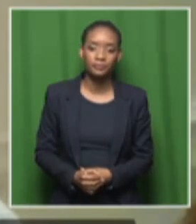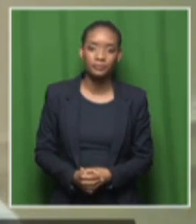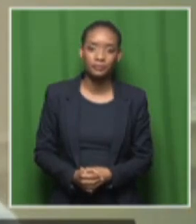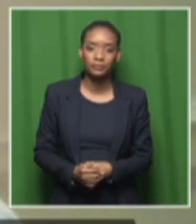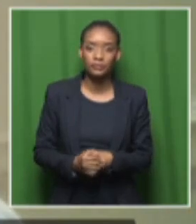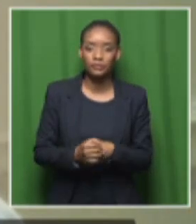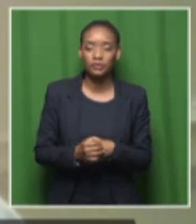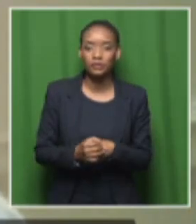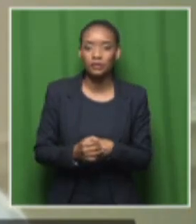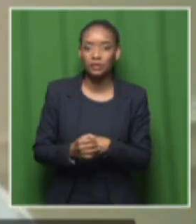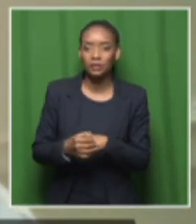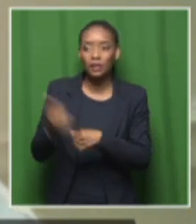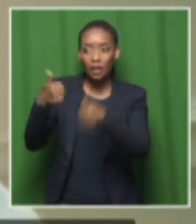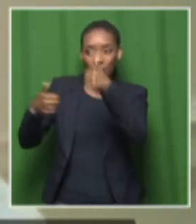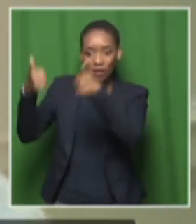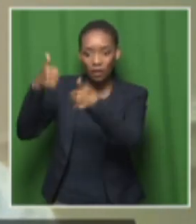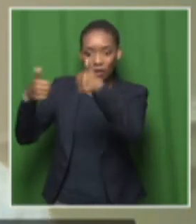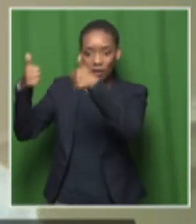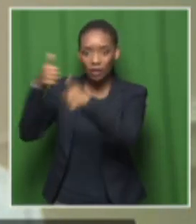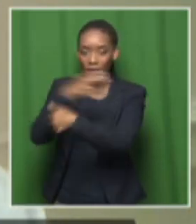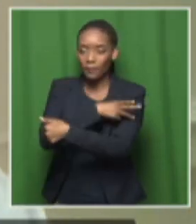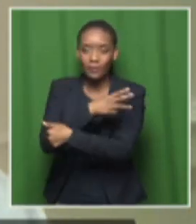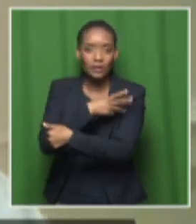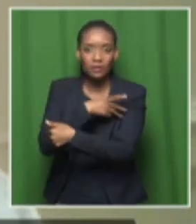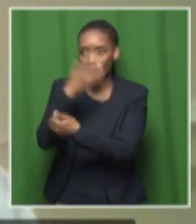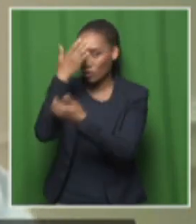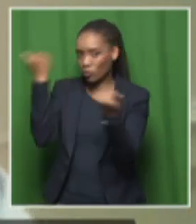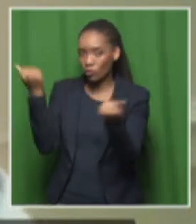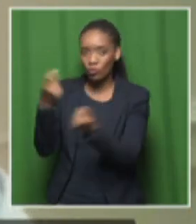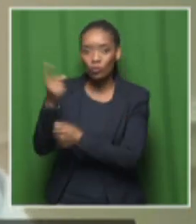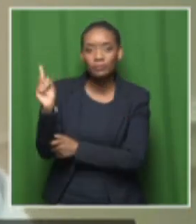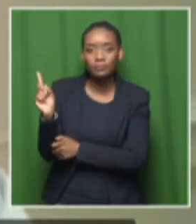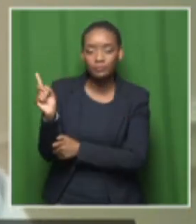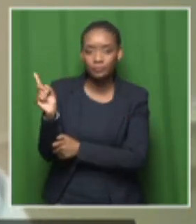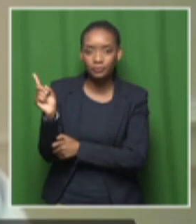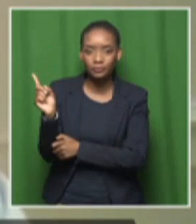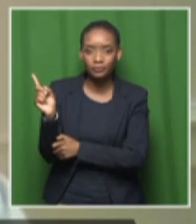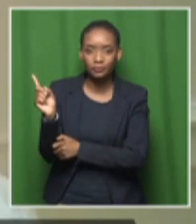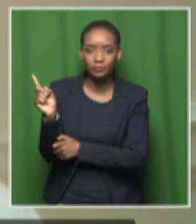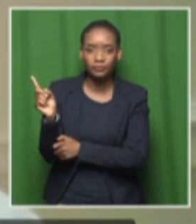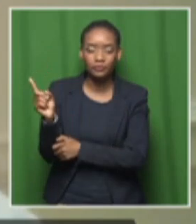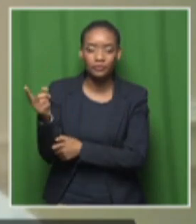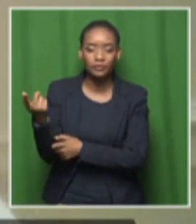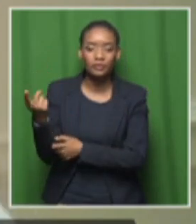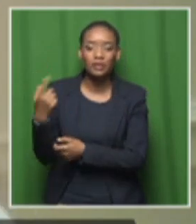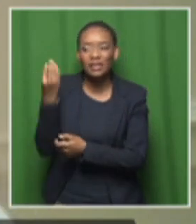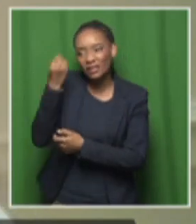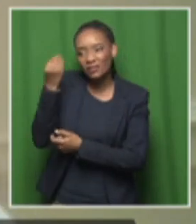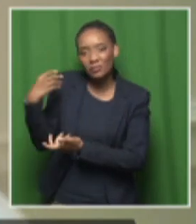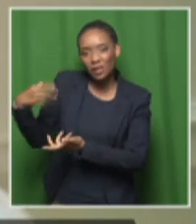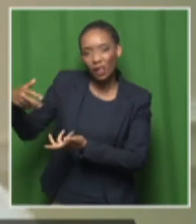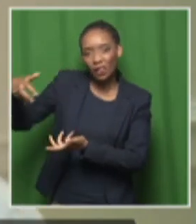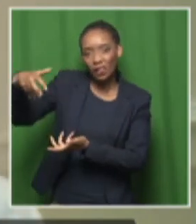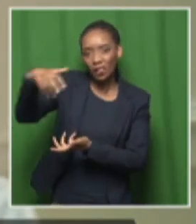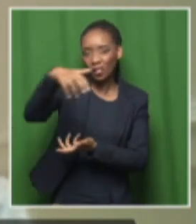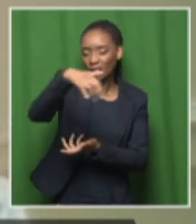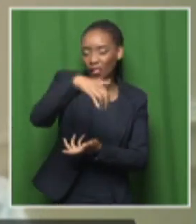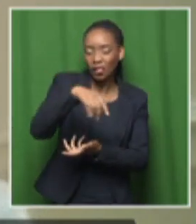executive authority may not have been aware of this investigation of gathering of